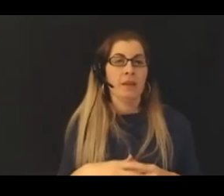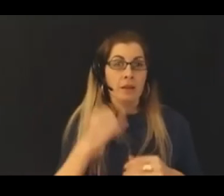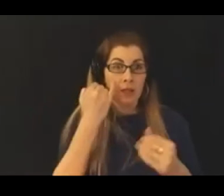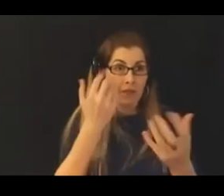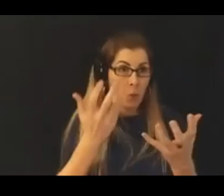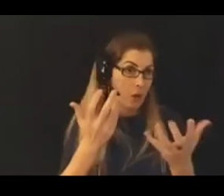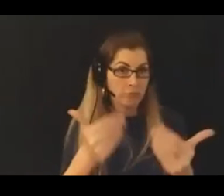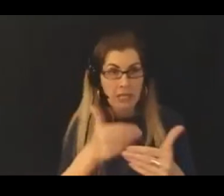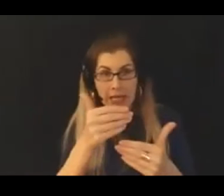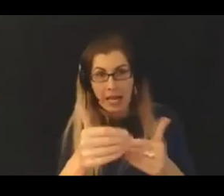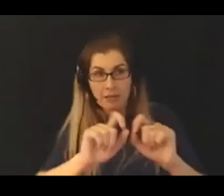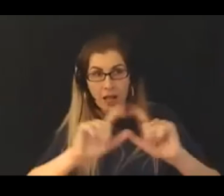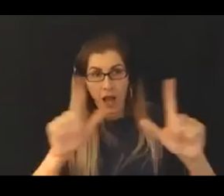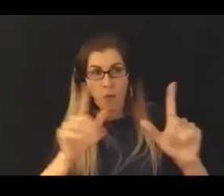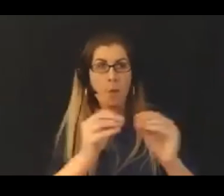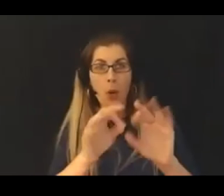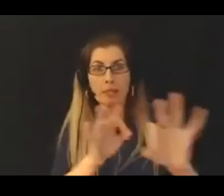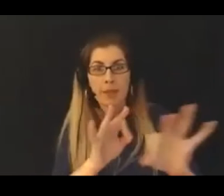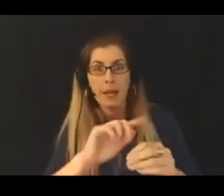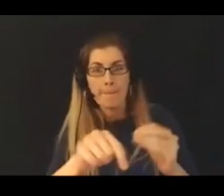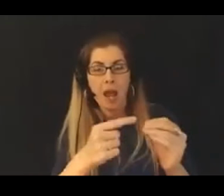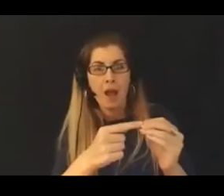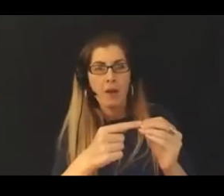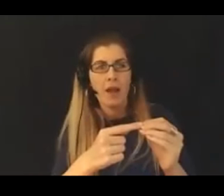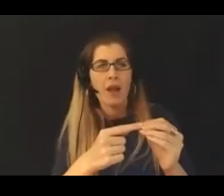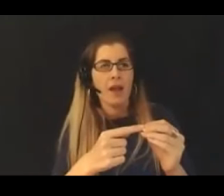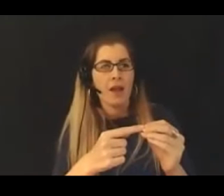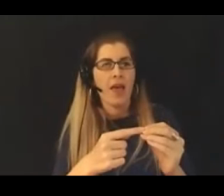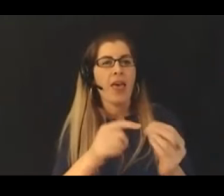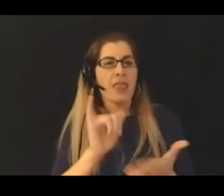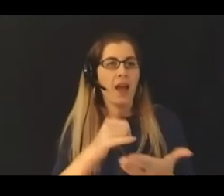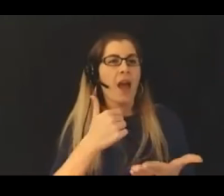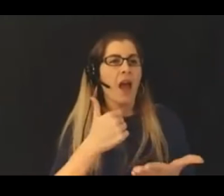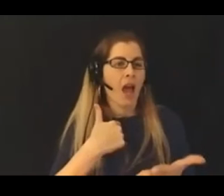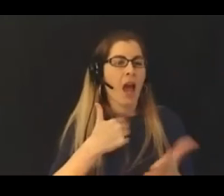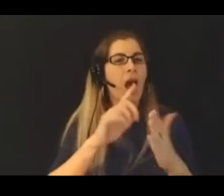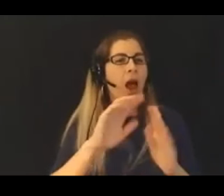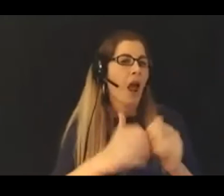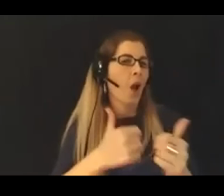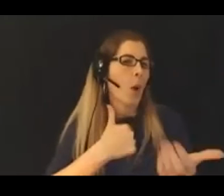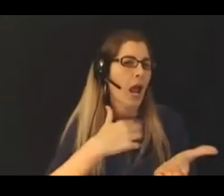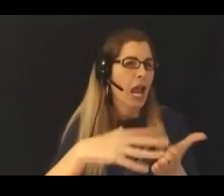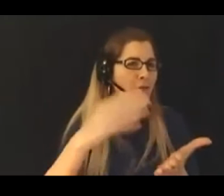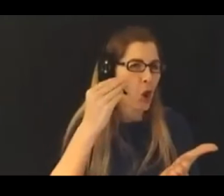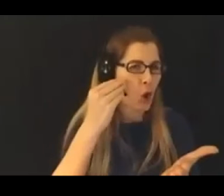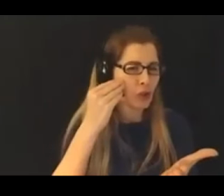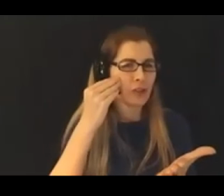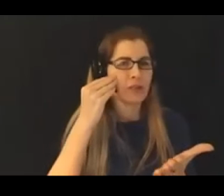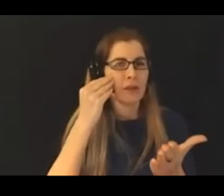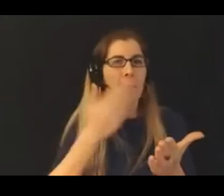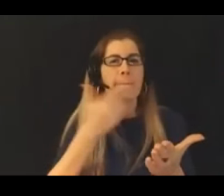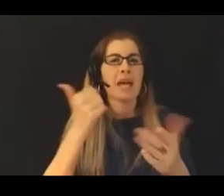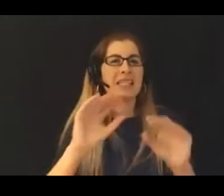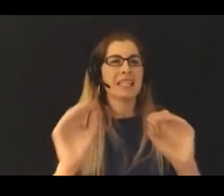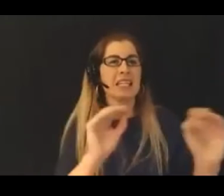the next slide, I can talk a little bit more about sort of things that I have learned, things that we have learned collectively about best teaching